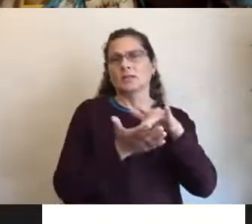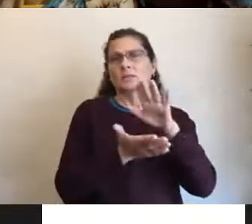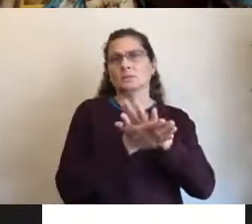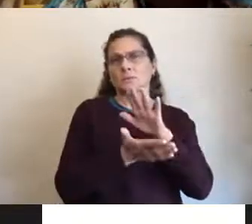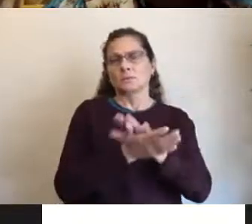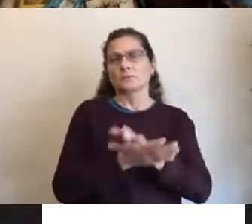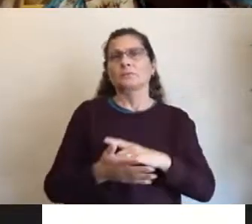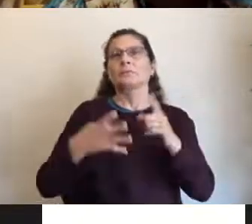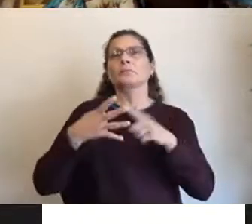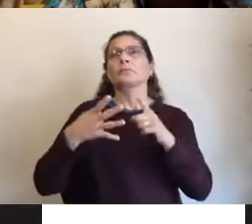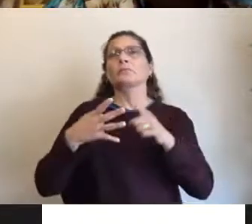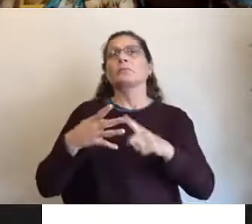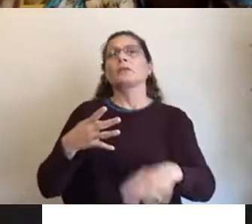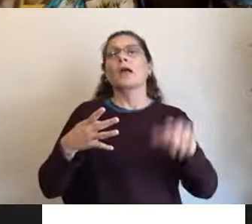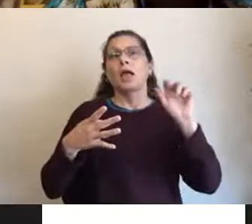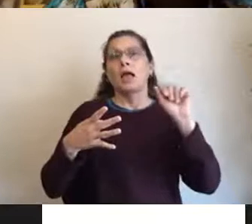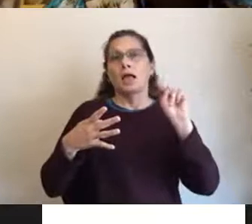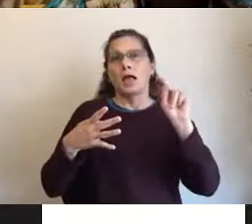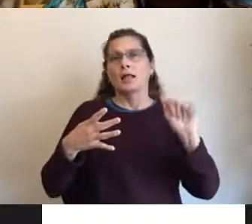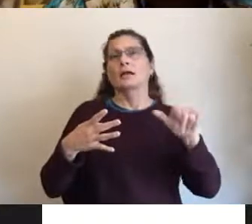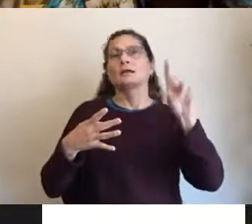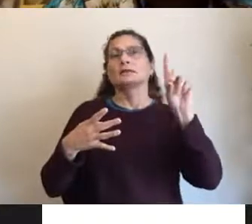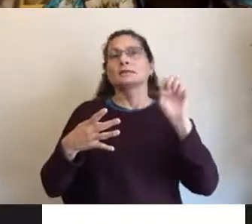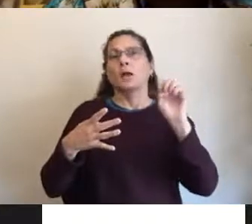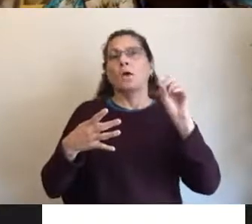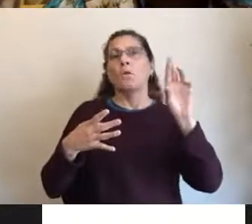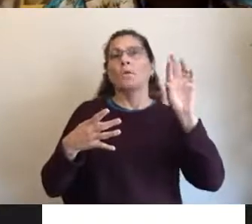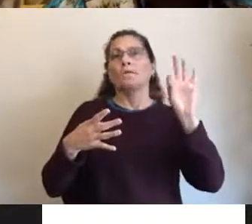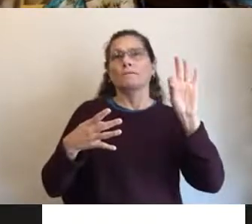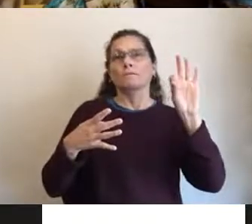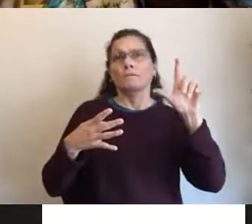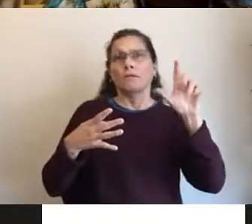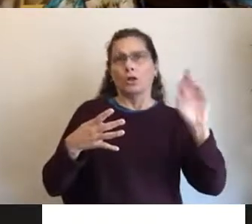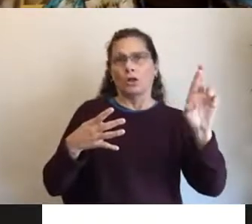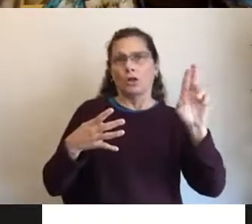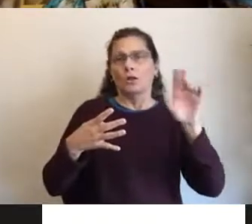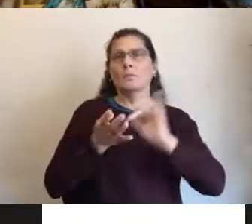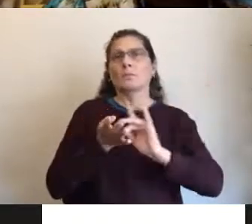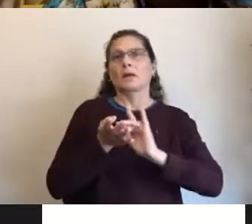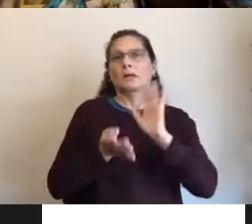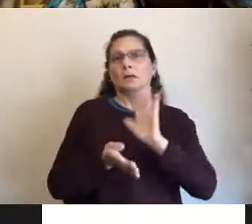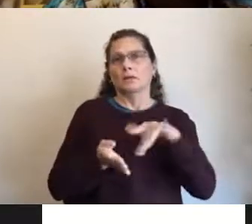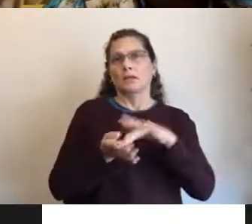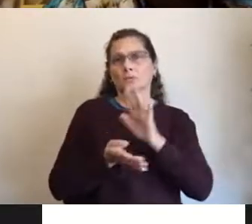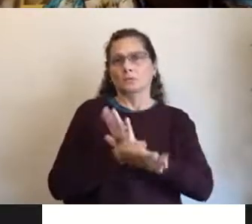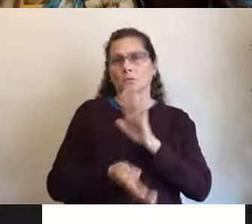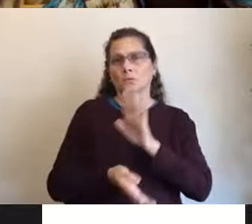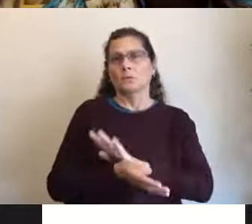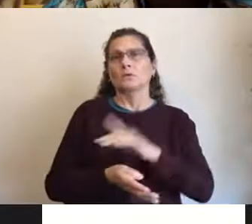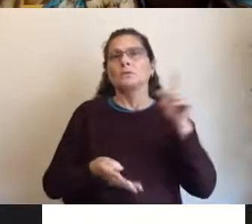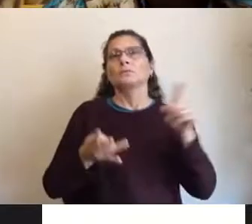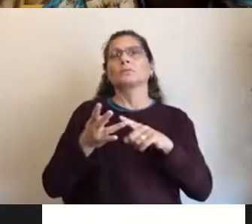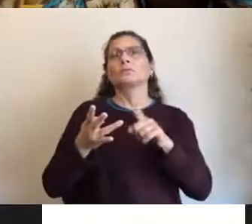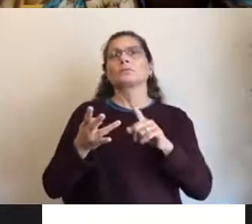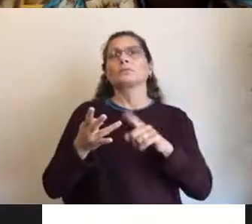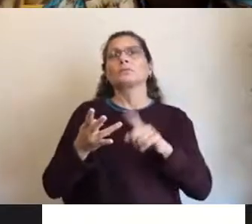at Anna Doeffler Elementary School at 3014 West Scott. Wednesday, November 11th,